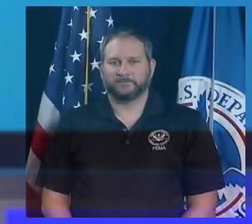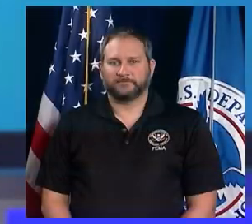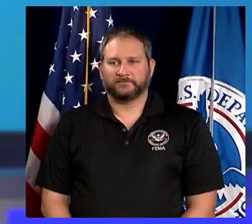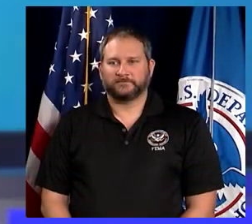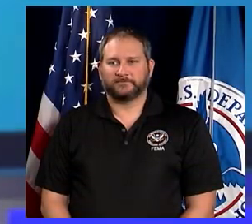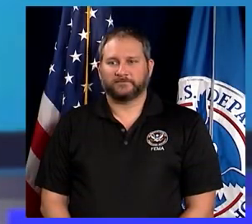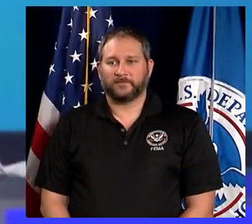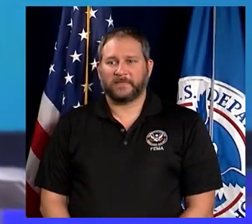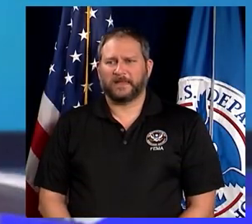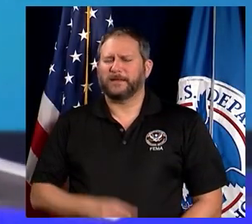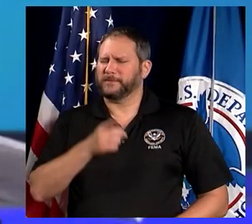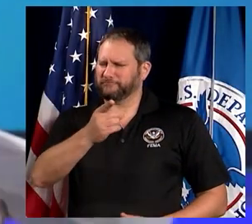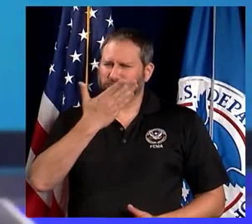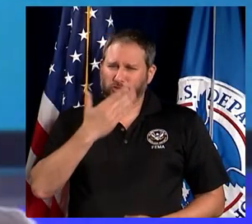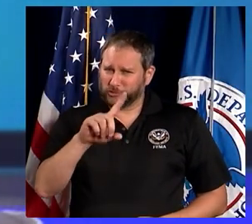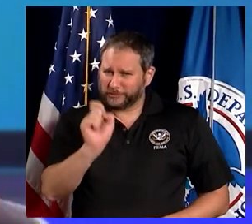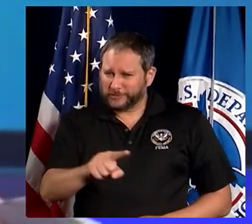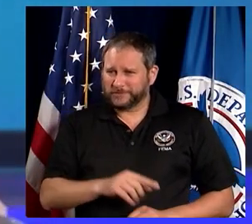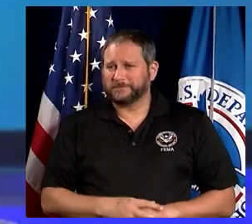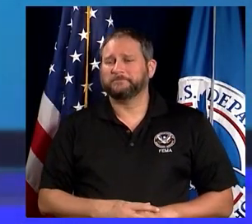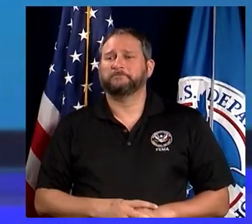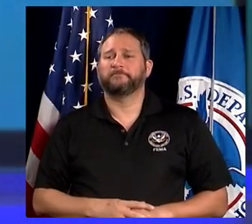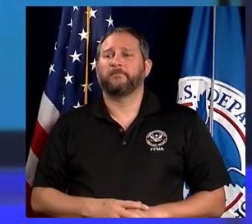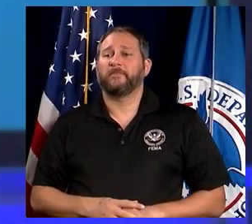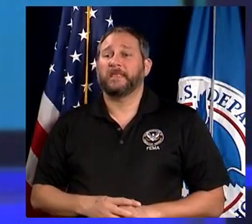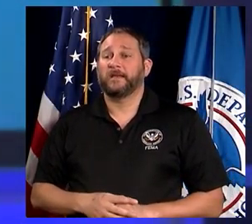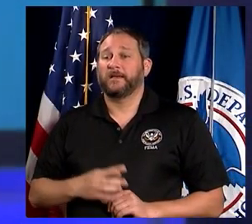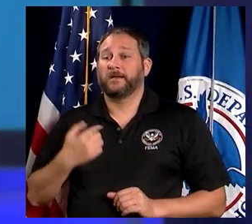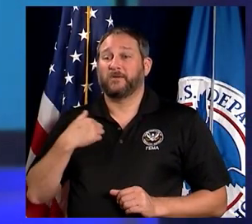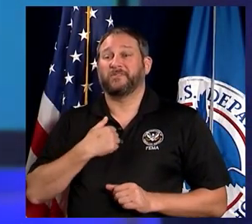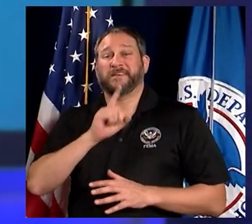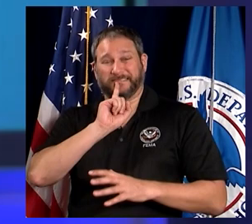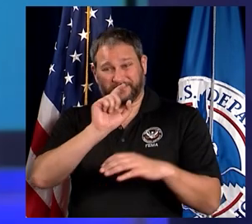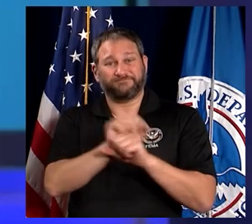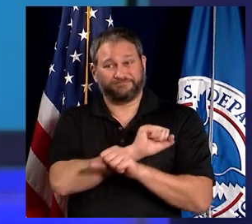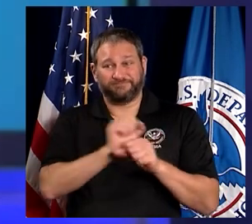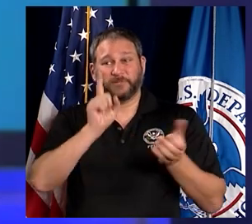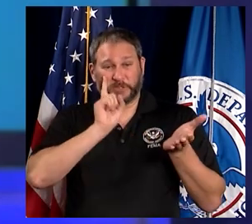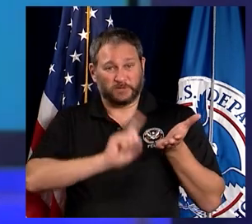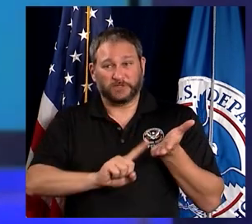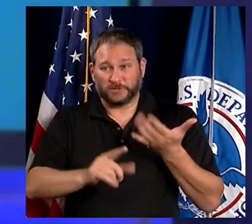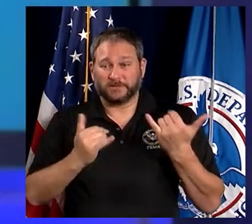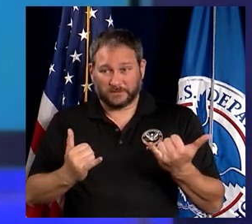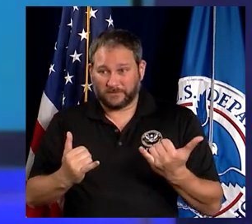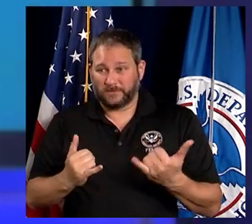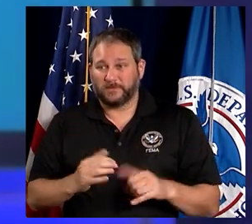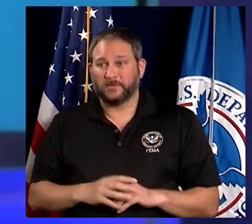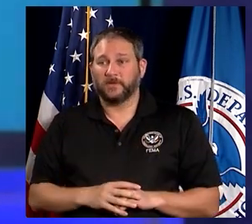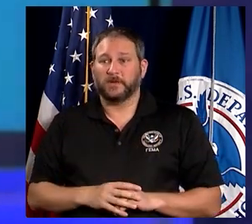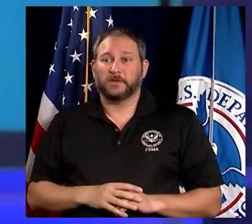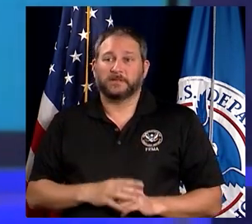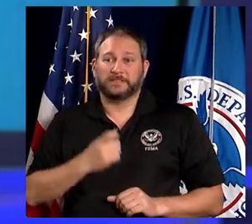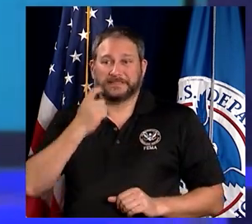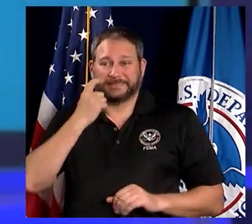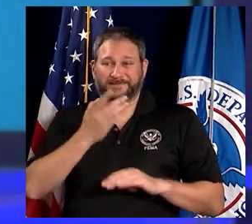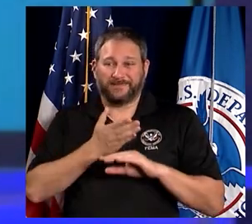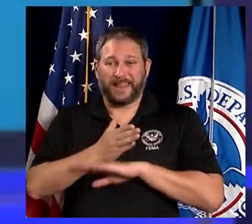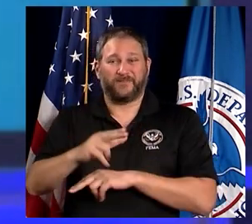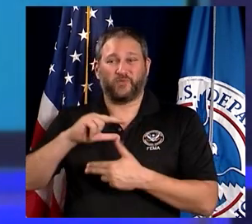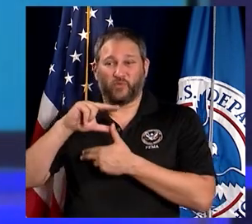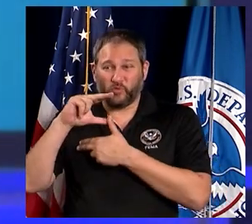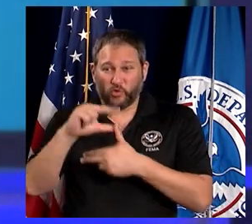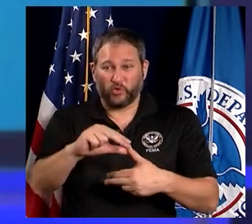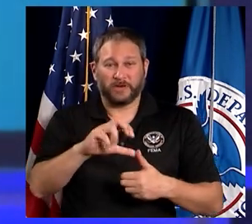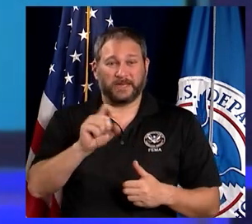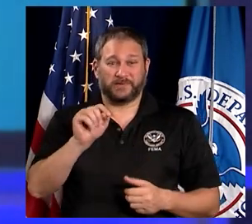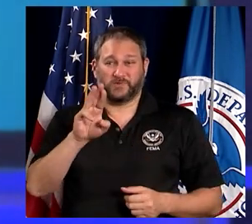Great question. So we're actually looking into this right now. In the wake of the hurricanes and the storm events last